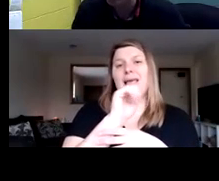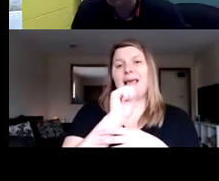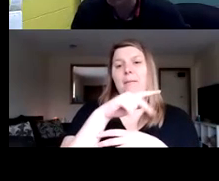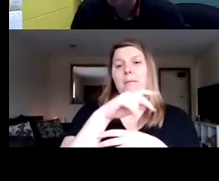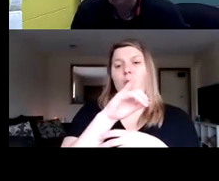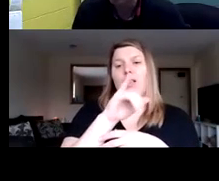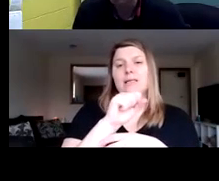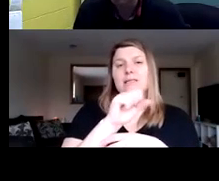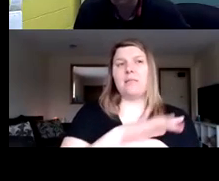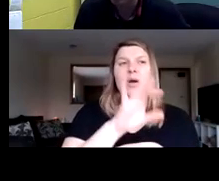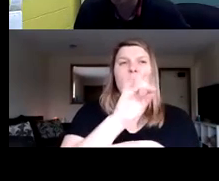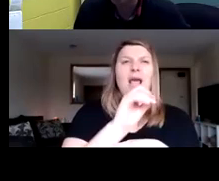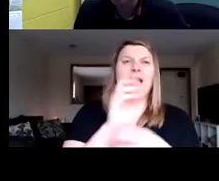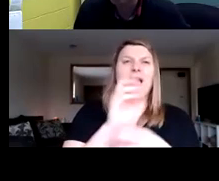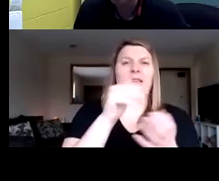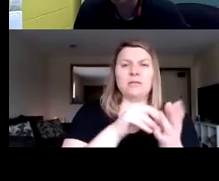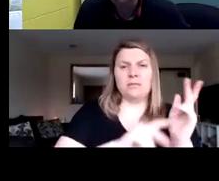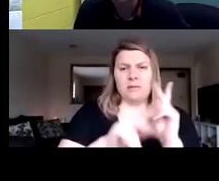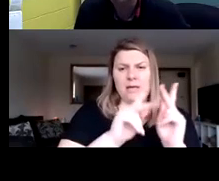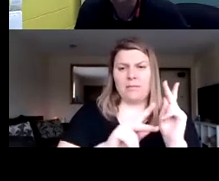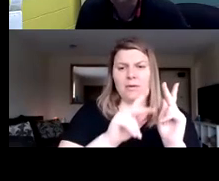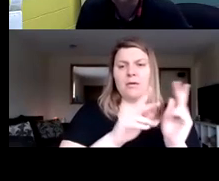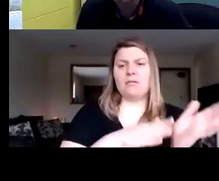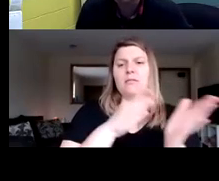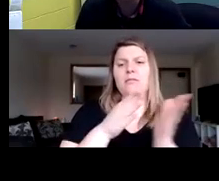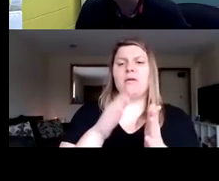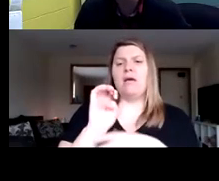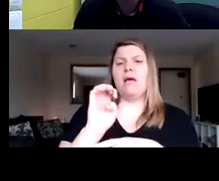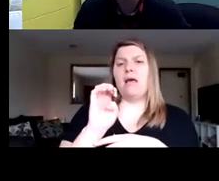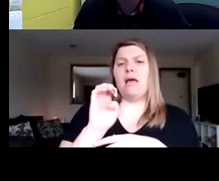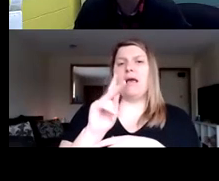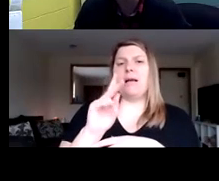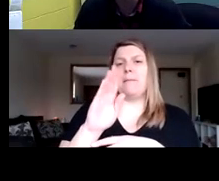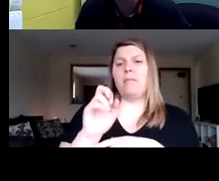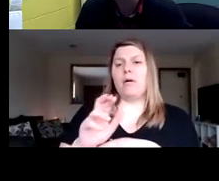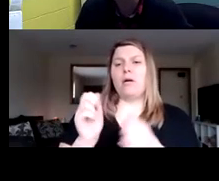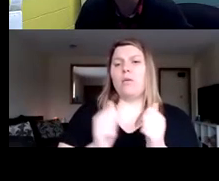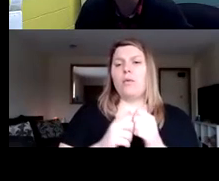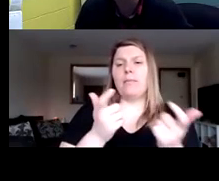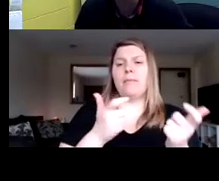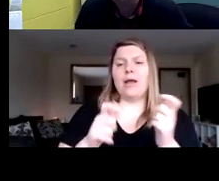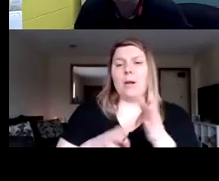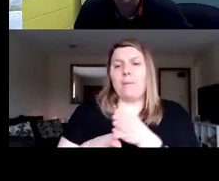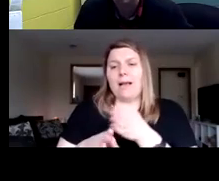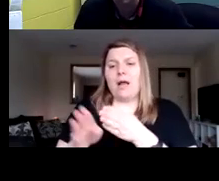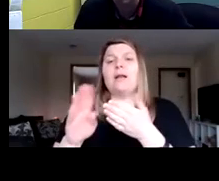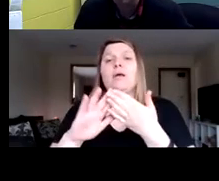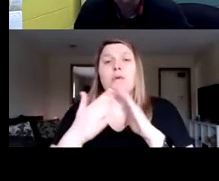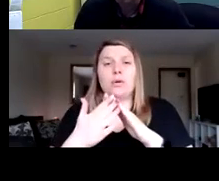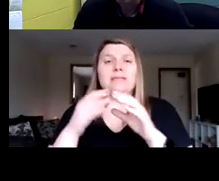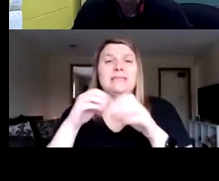80,000 people, at par with larger minority communities in our metropolitan